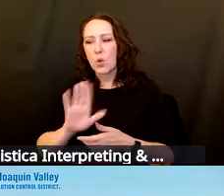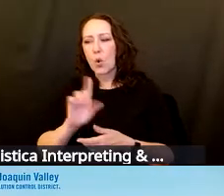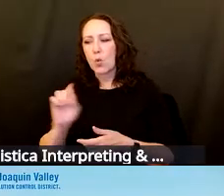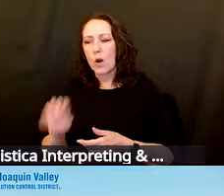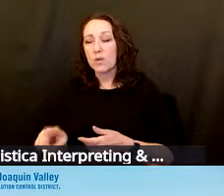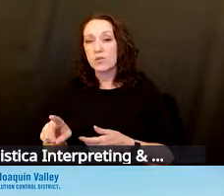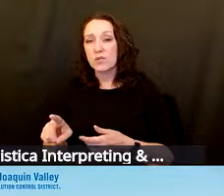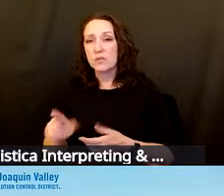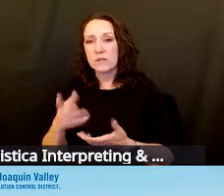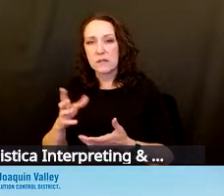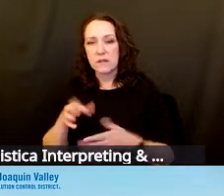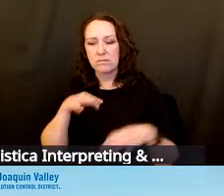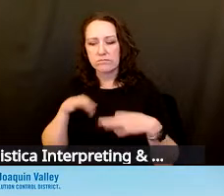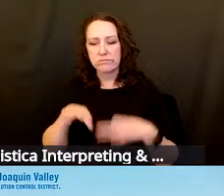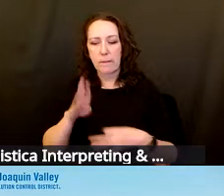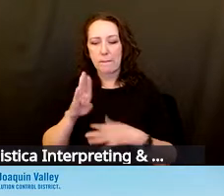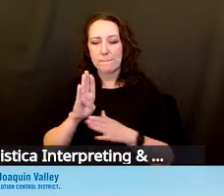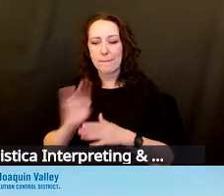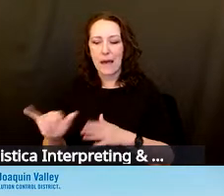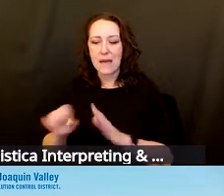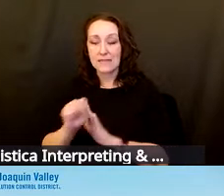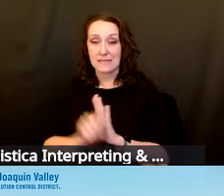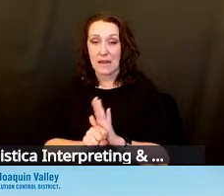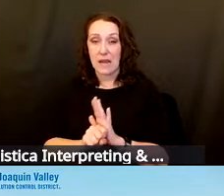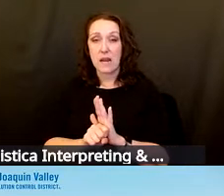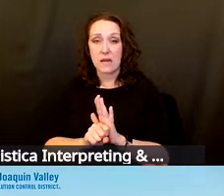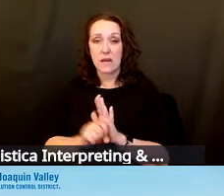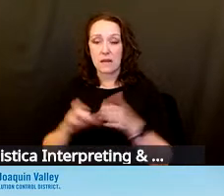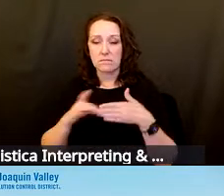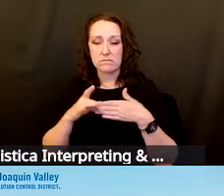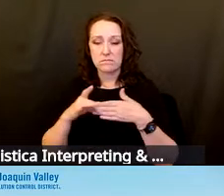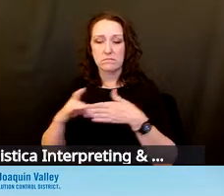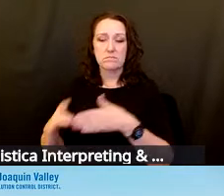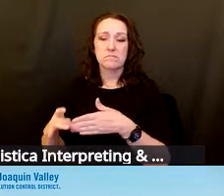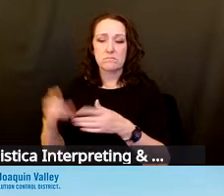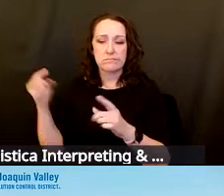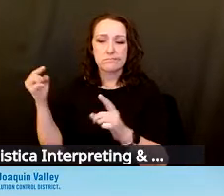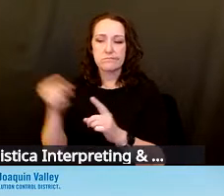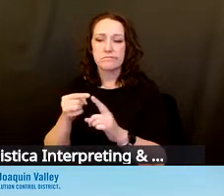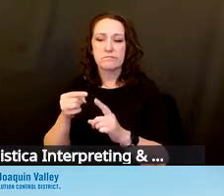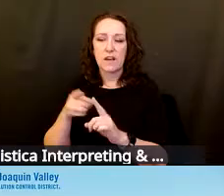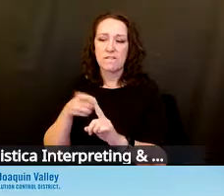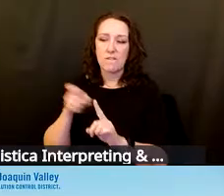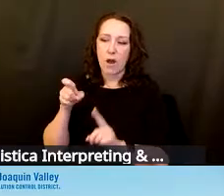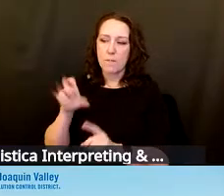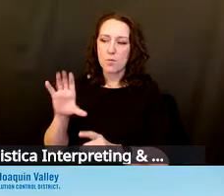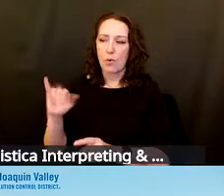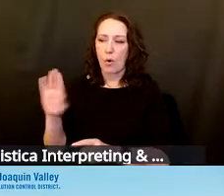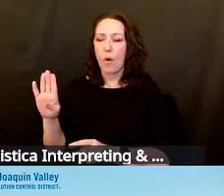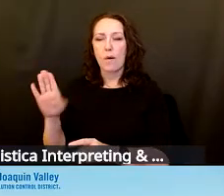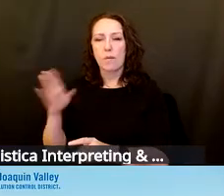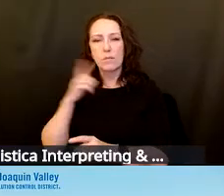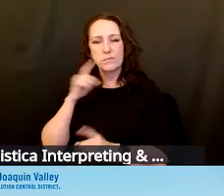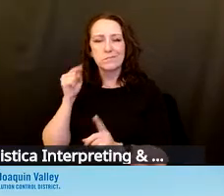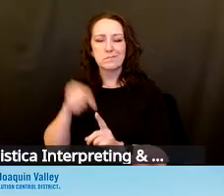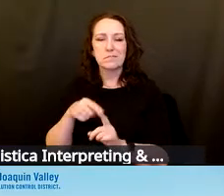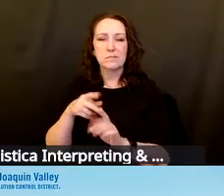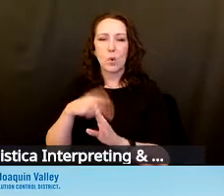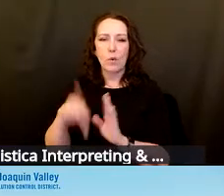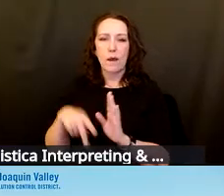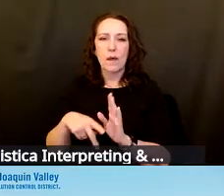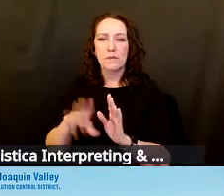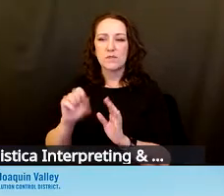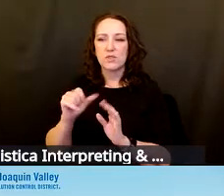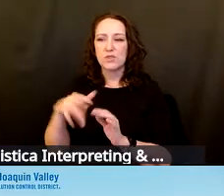kind of defined by the state and kind of the guidance that comes down from CARB about this program, SERPs are kind of a 5-year time